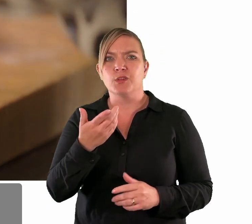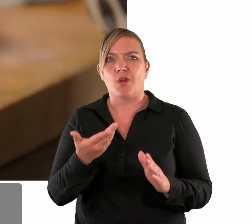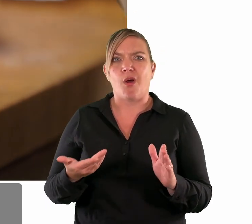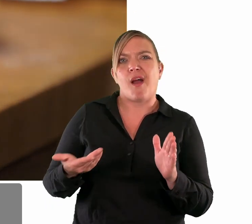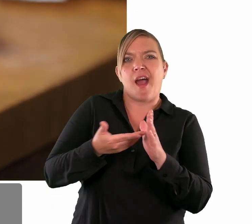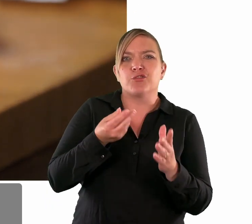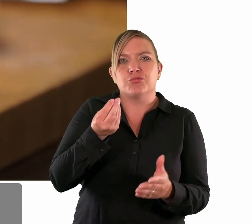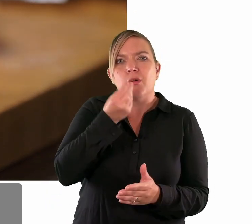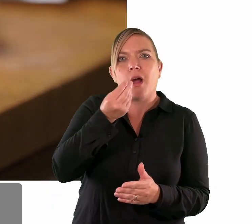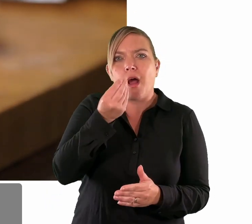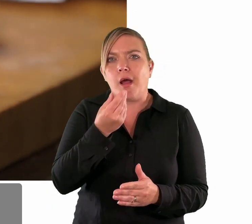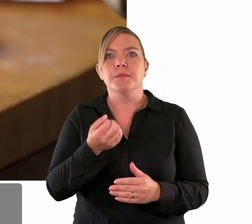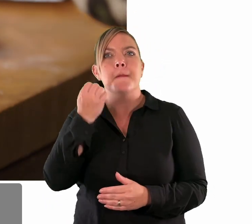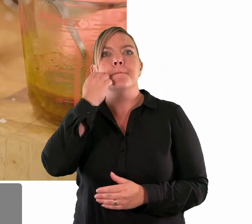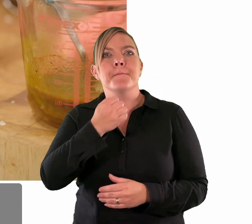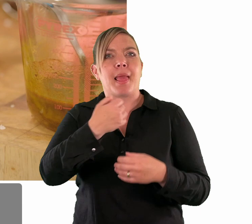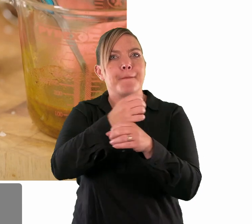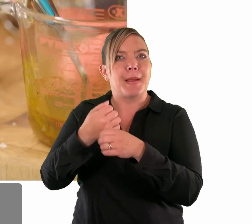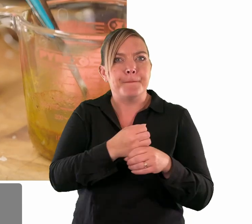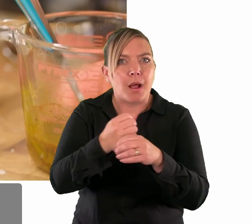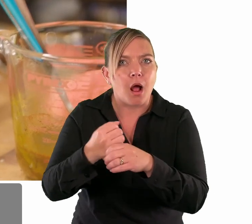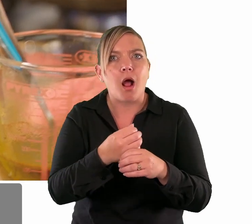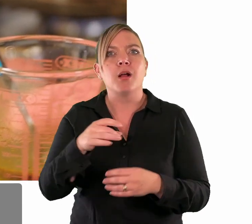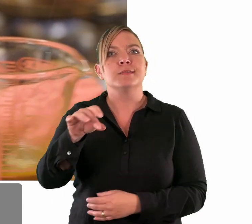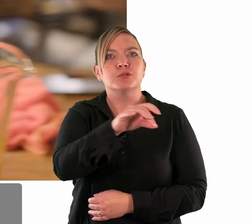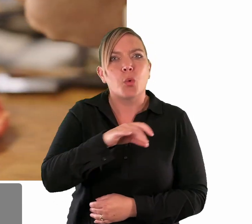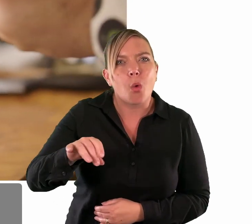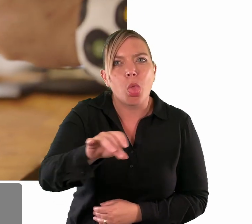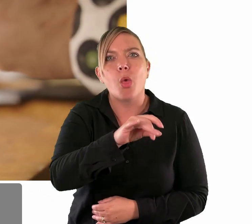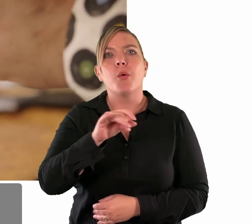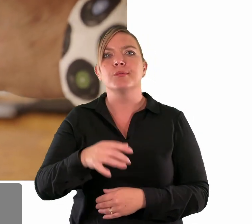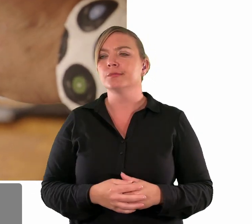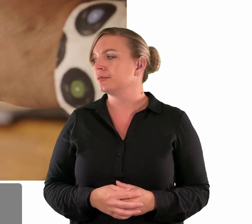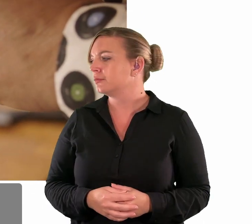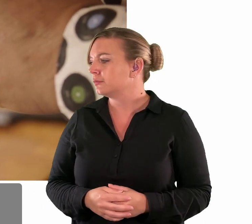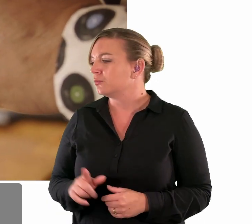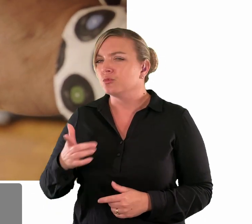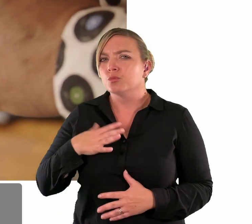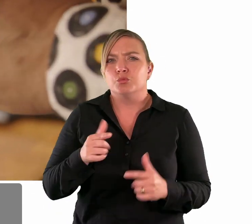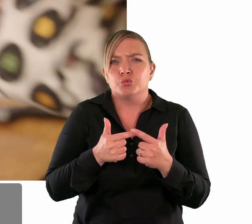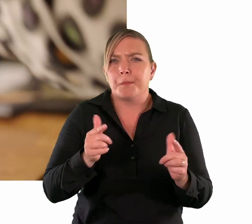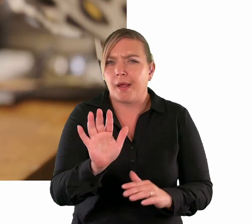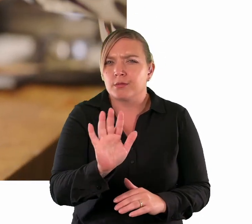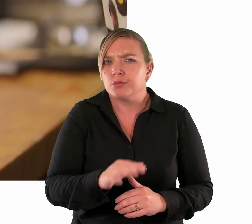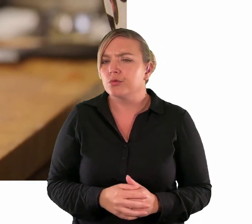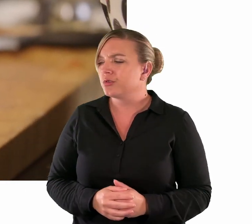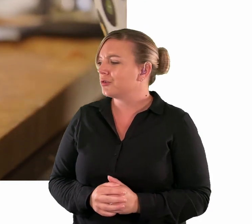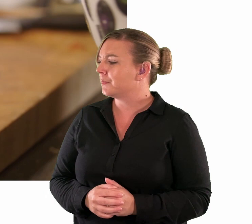kick. Black pepper up there with the salt. There's a little bit of salt. Don't need too much salt in there